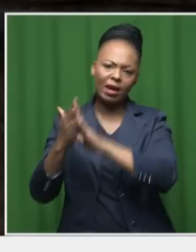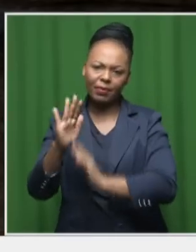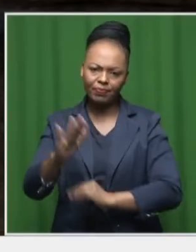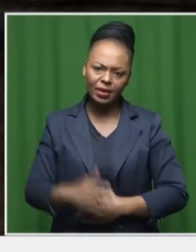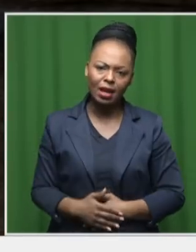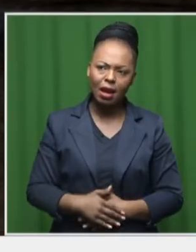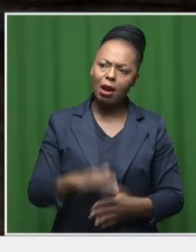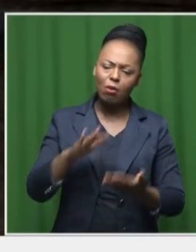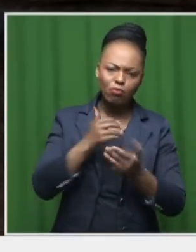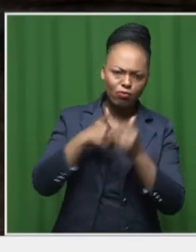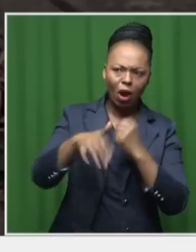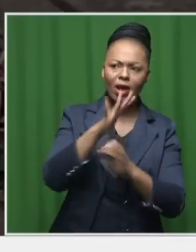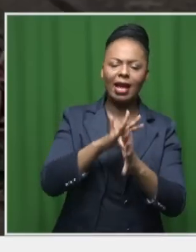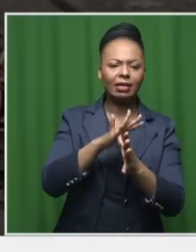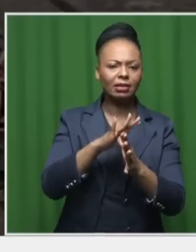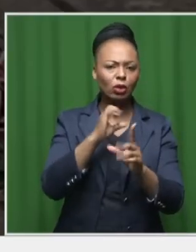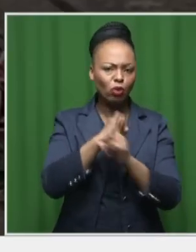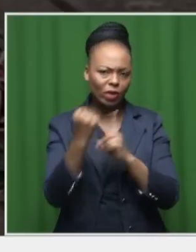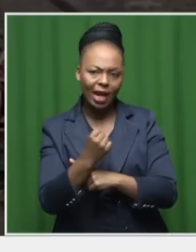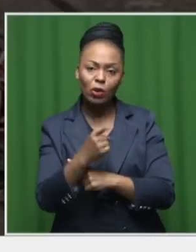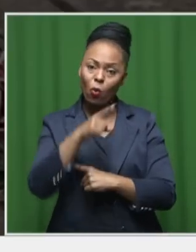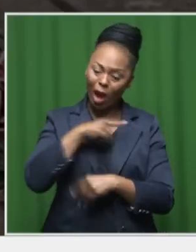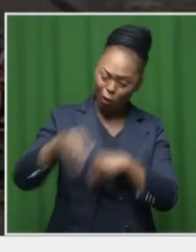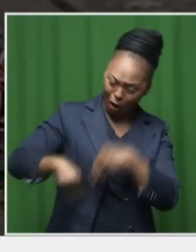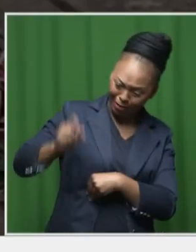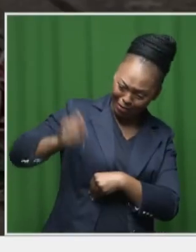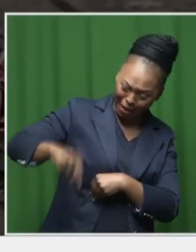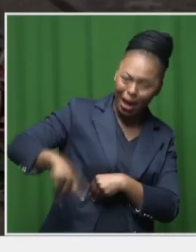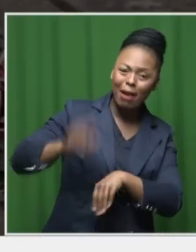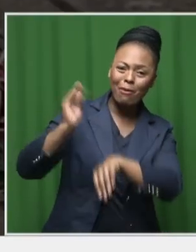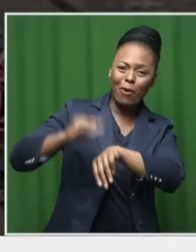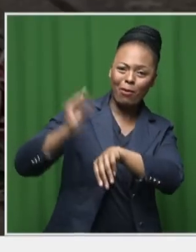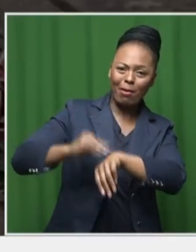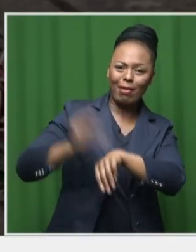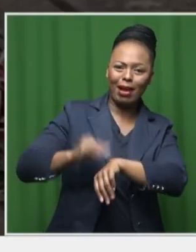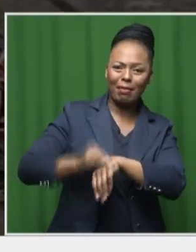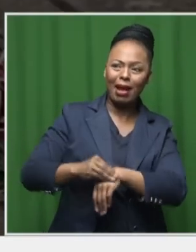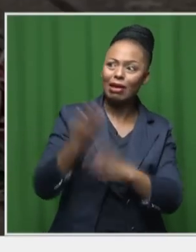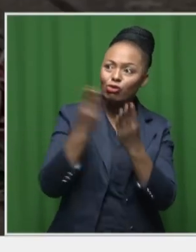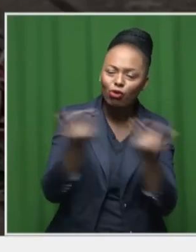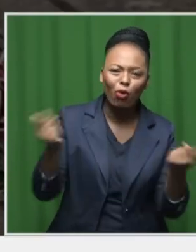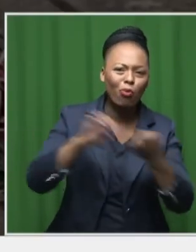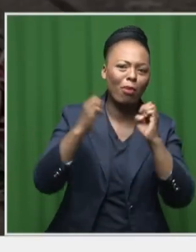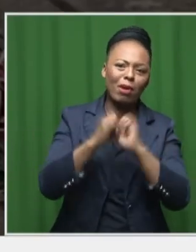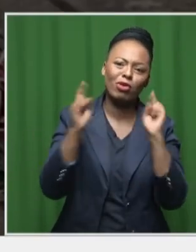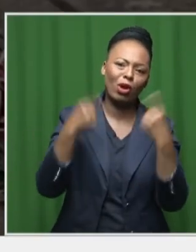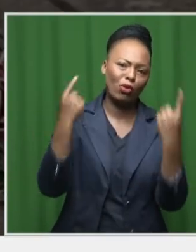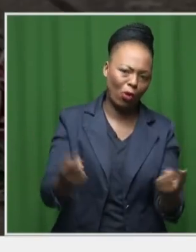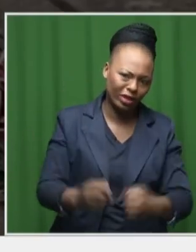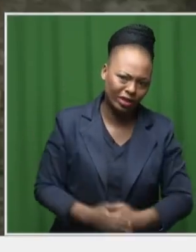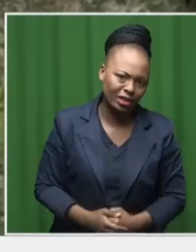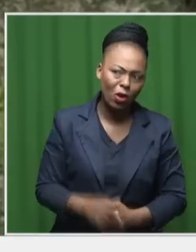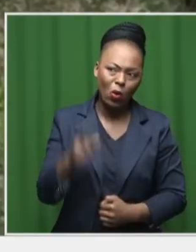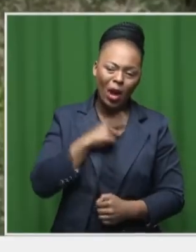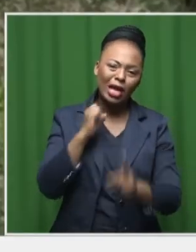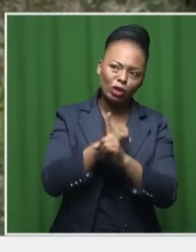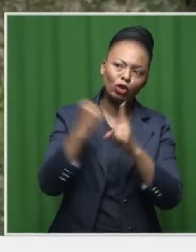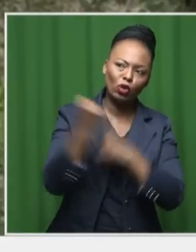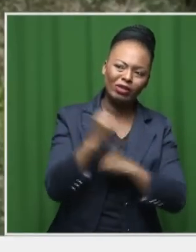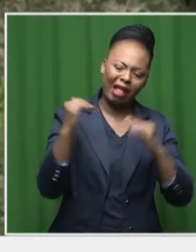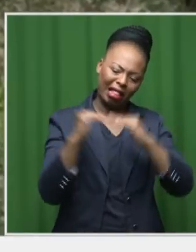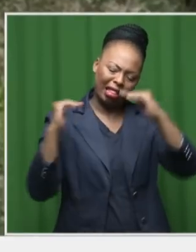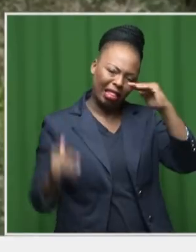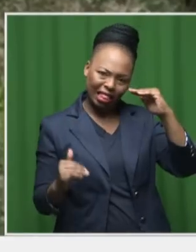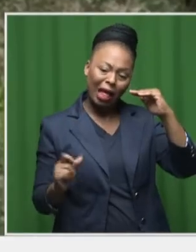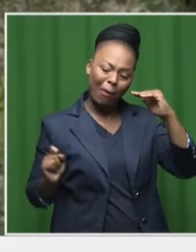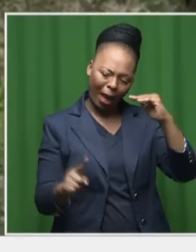corruption is holding us back from economic growth. It's holding us back from solving our biggest problem in South Africa, which is our massive social inequality. We've